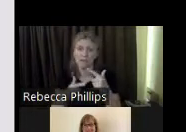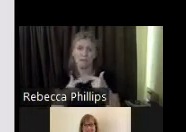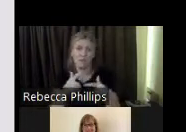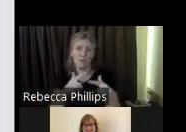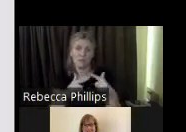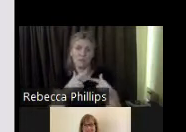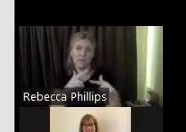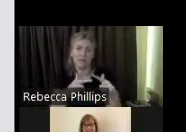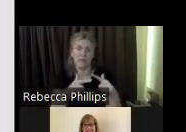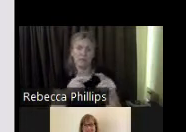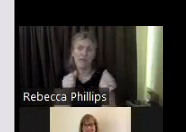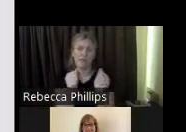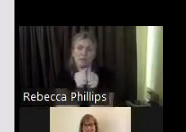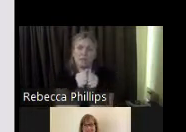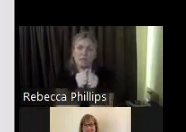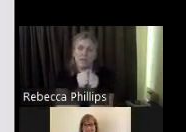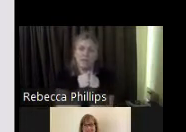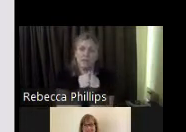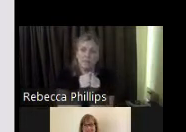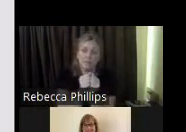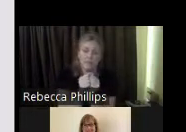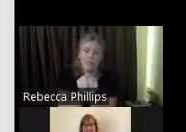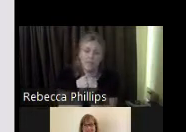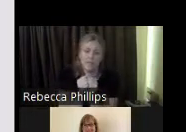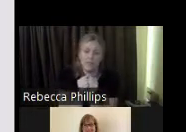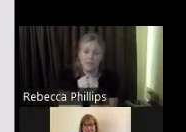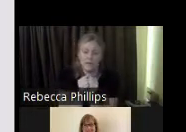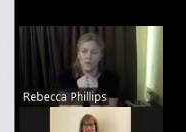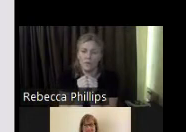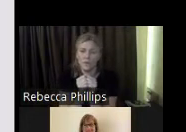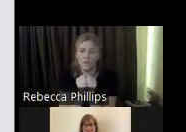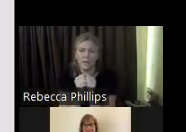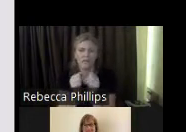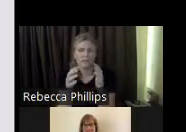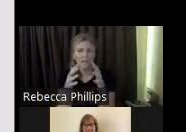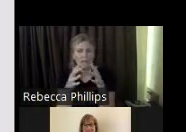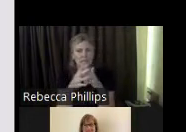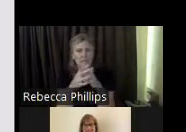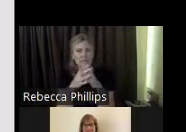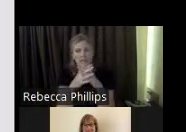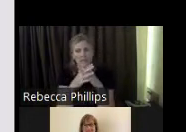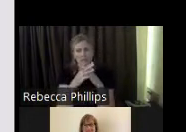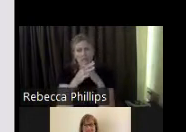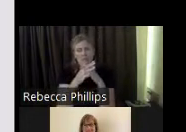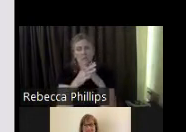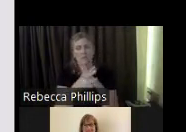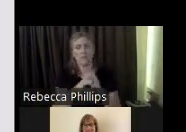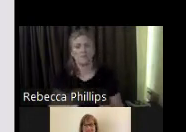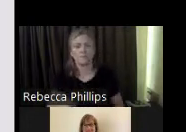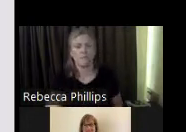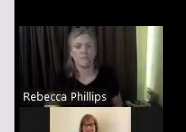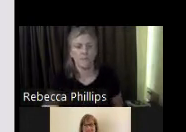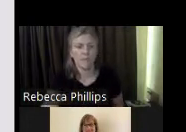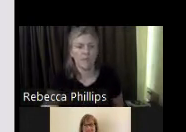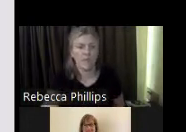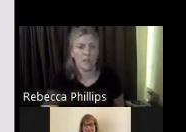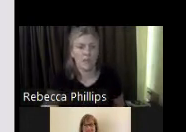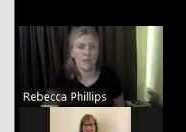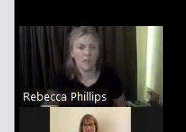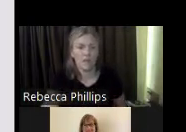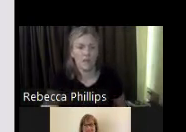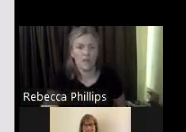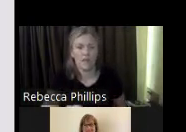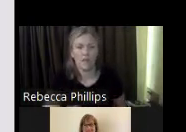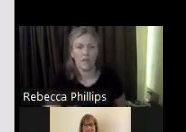then also learning sign language and having them come together. So they're kind of, it's kind of meshing together and using both.